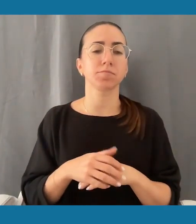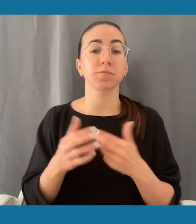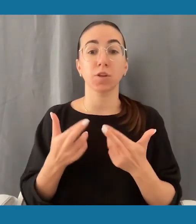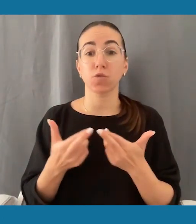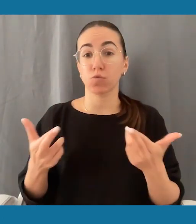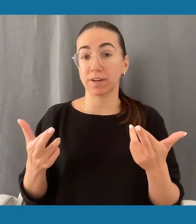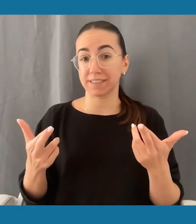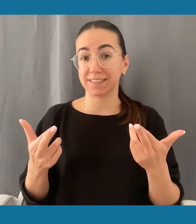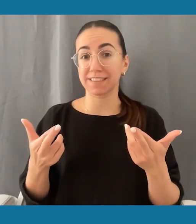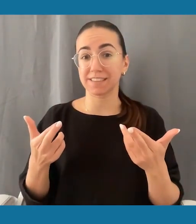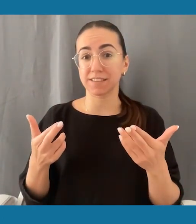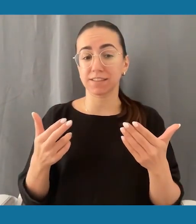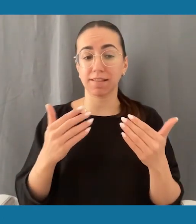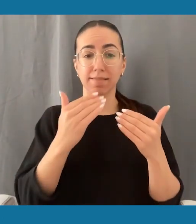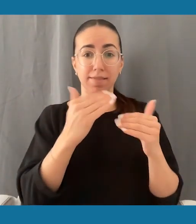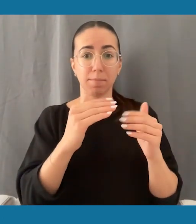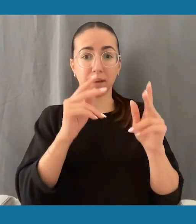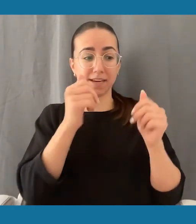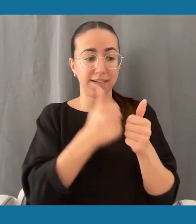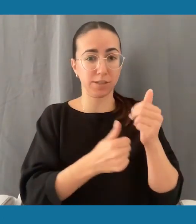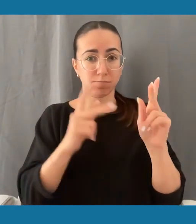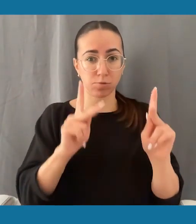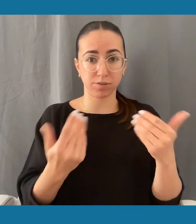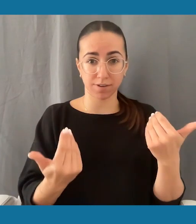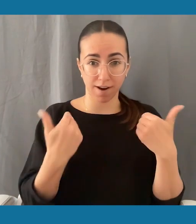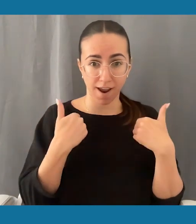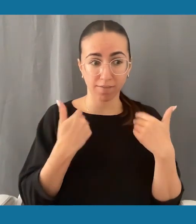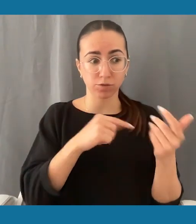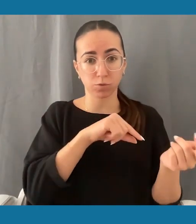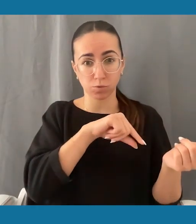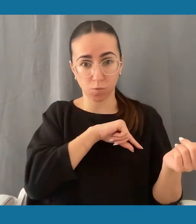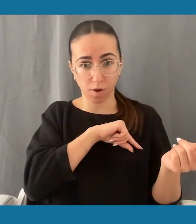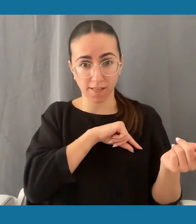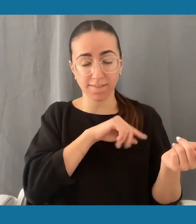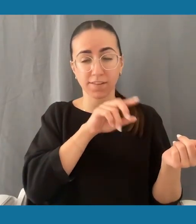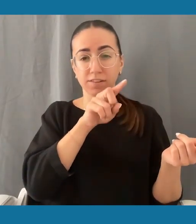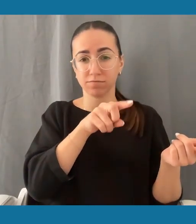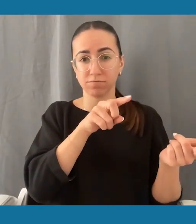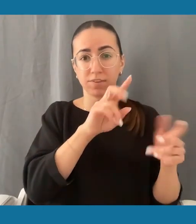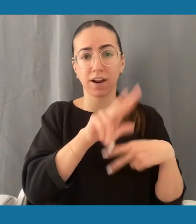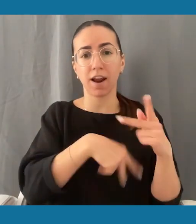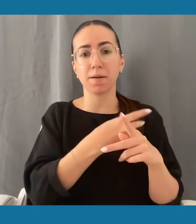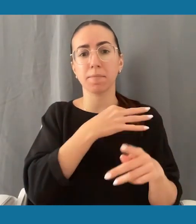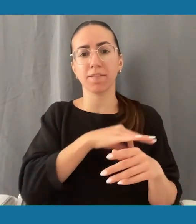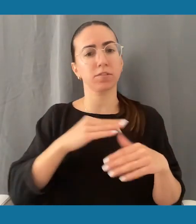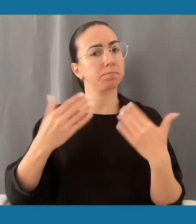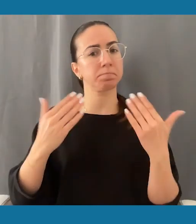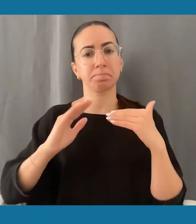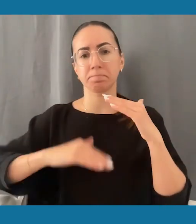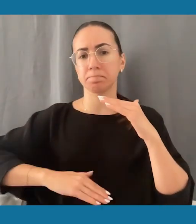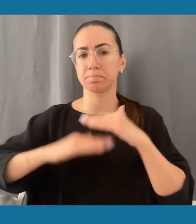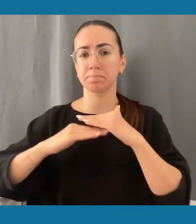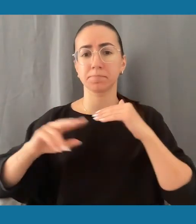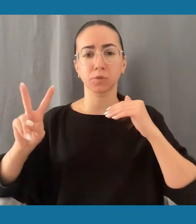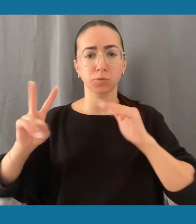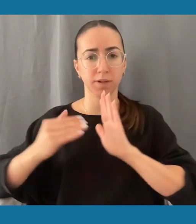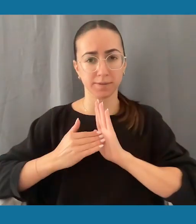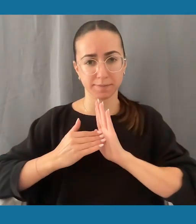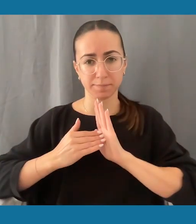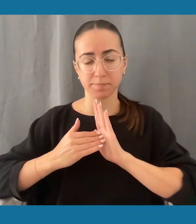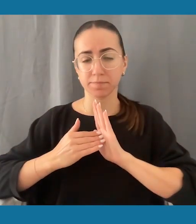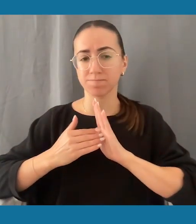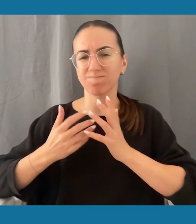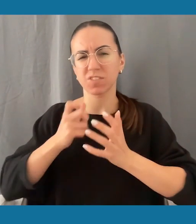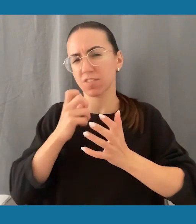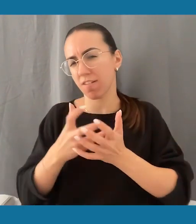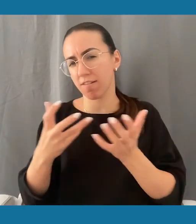resource allowance that a person can have in order to qualify for this benefit is no more than $2,000. So not a lot